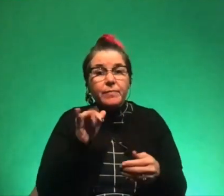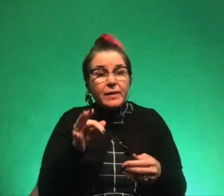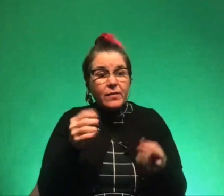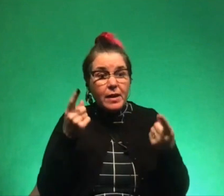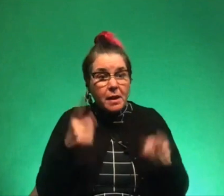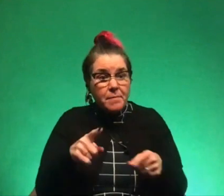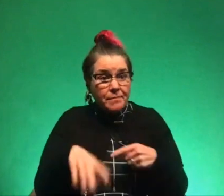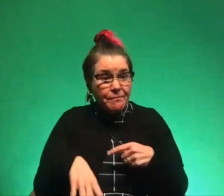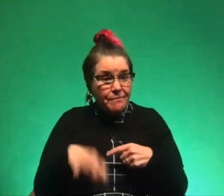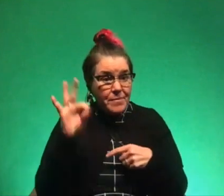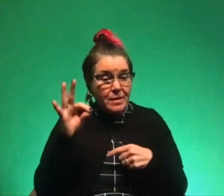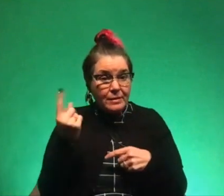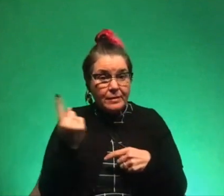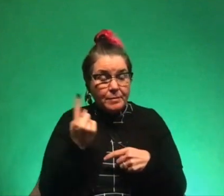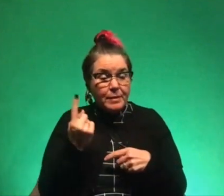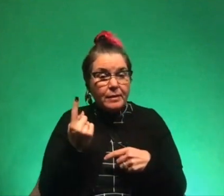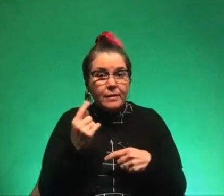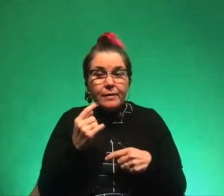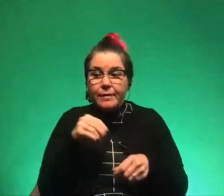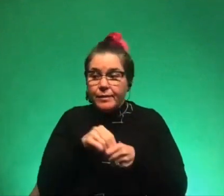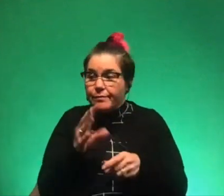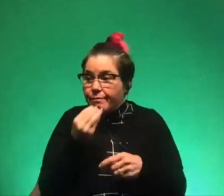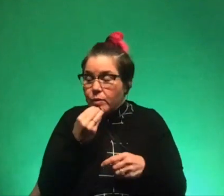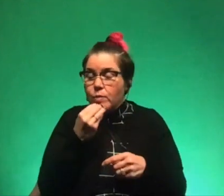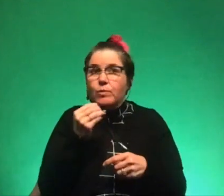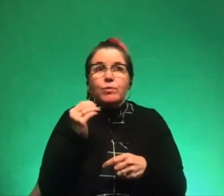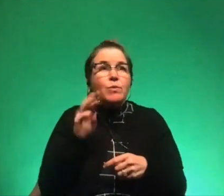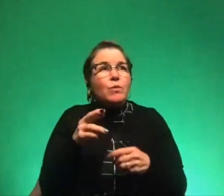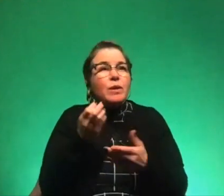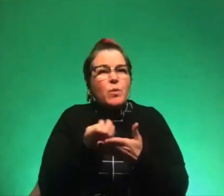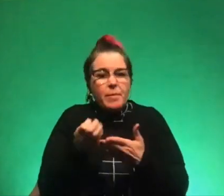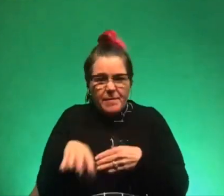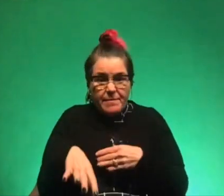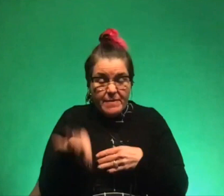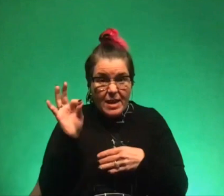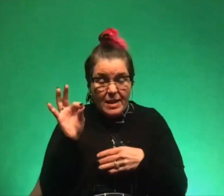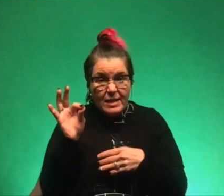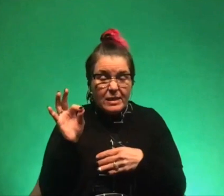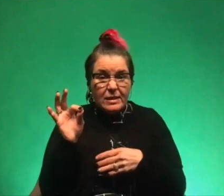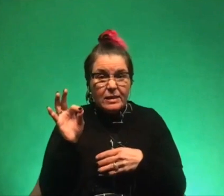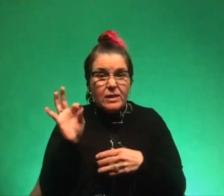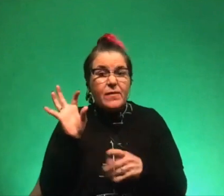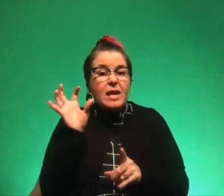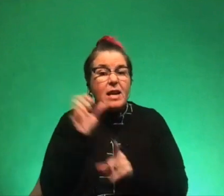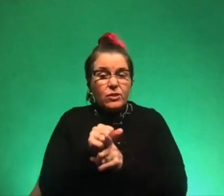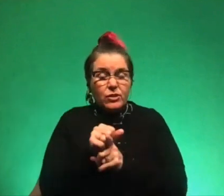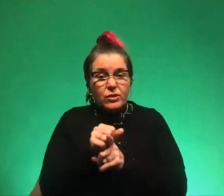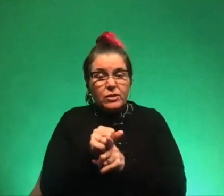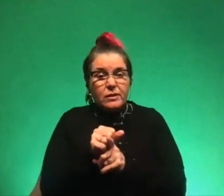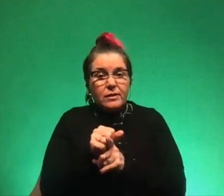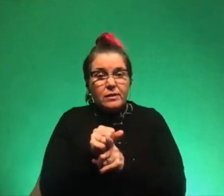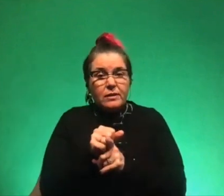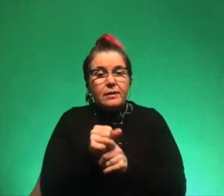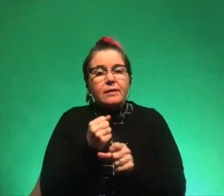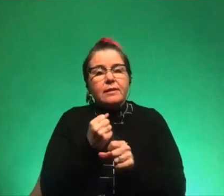discover something like in maybe some food or in some equipment, that it's kind of captured, it's you know,